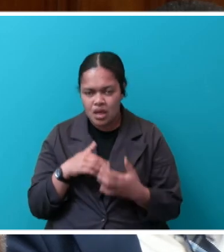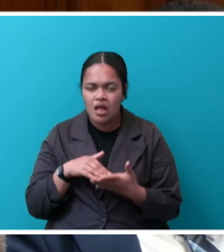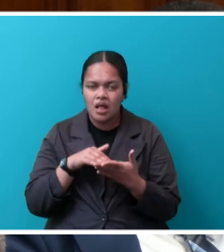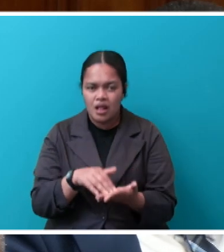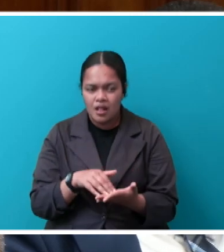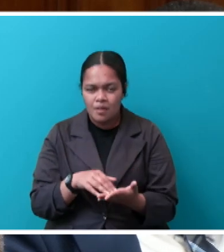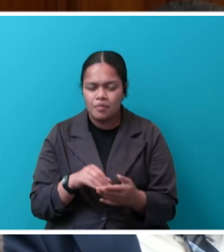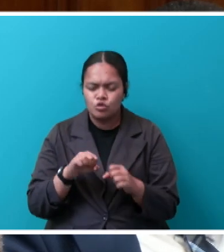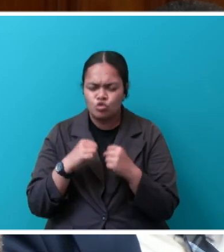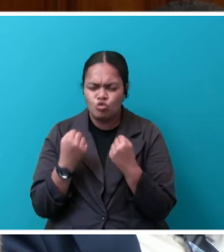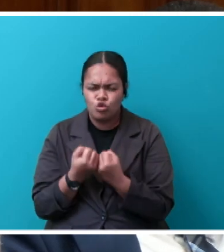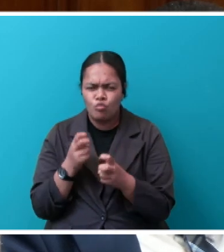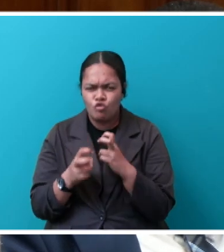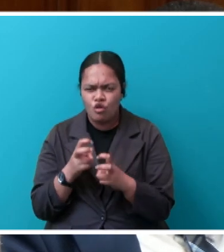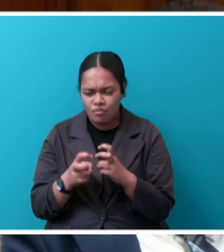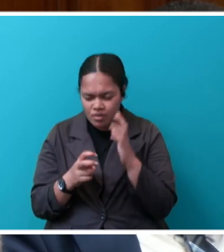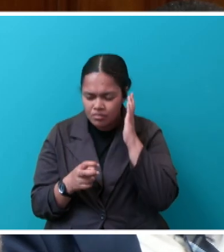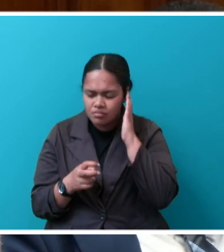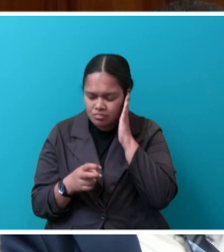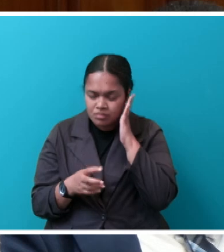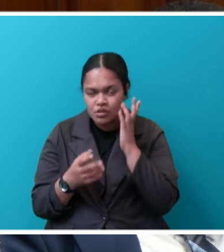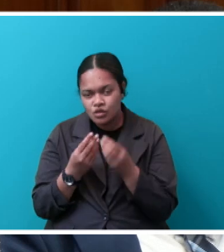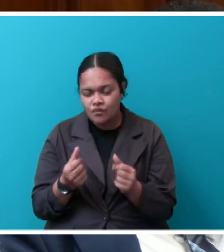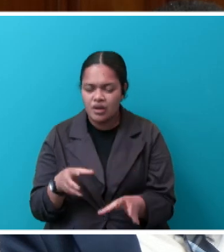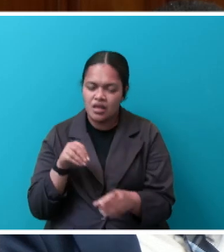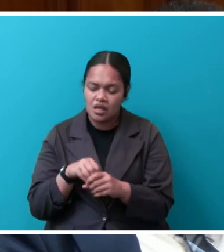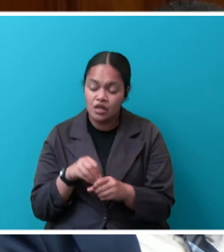of social problems, we are going to engage our youths